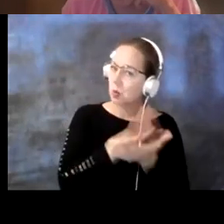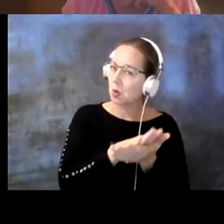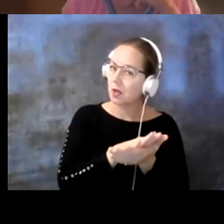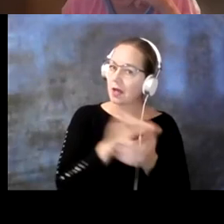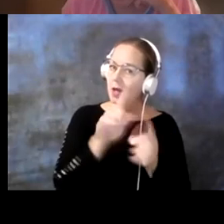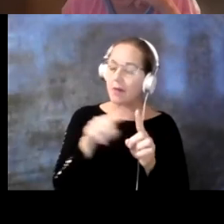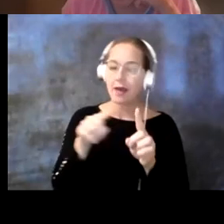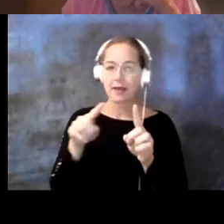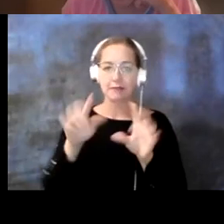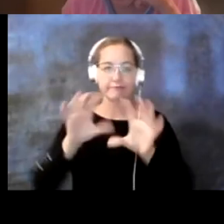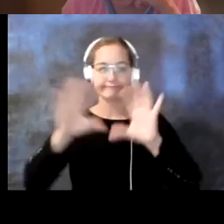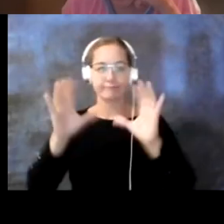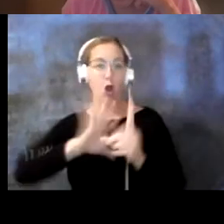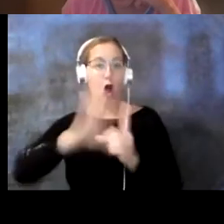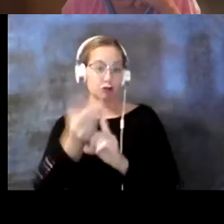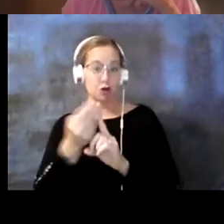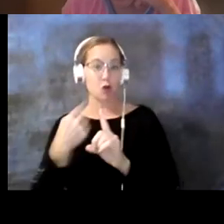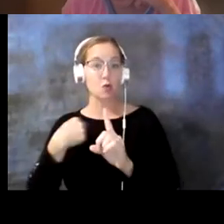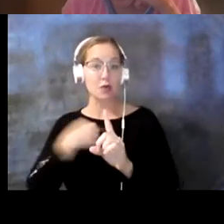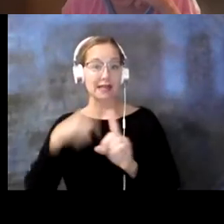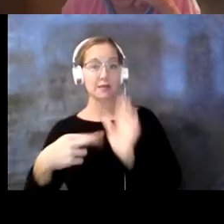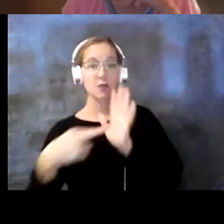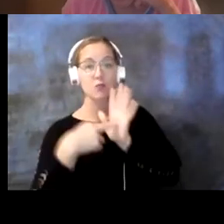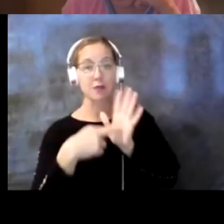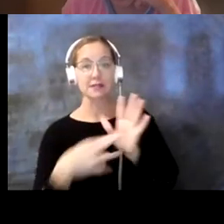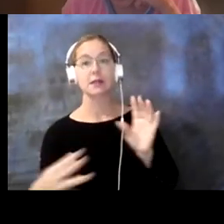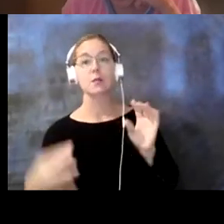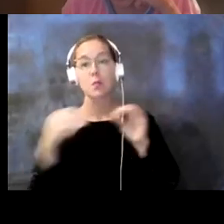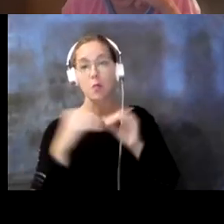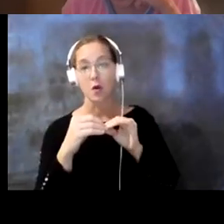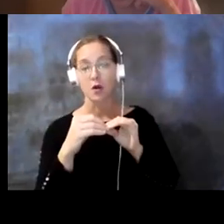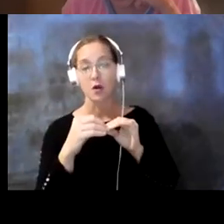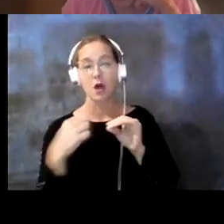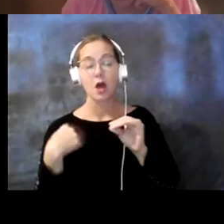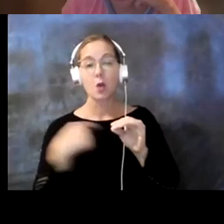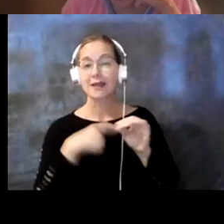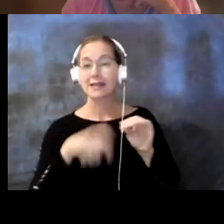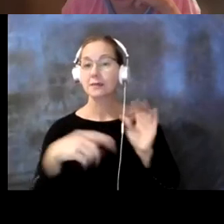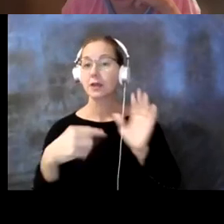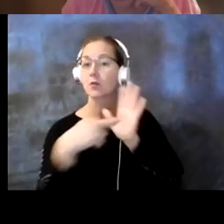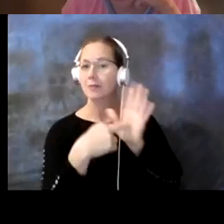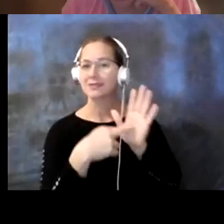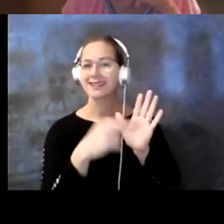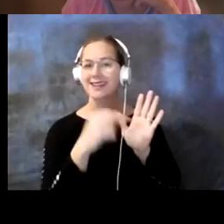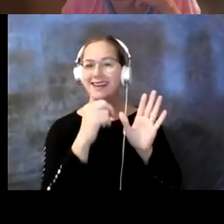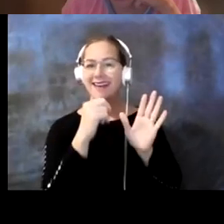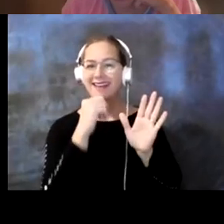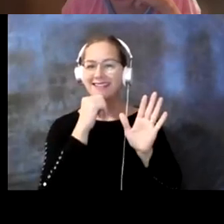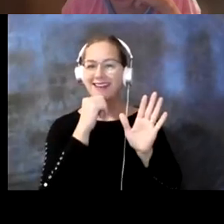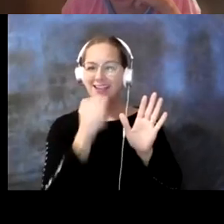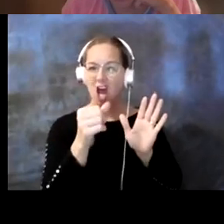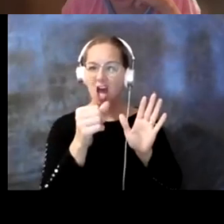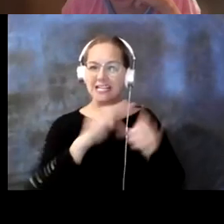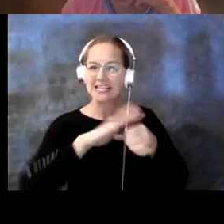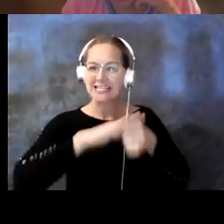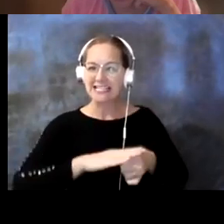popular culture. We need to be represented more. We need to be represented in a way that is not dehumanizing and